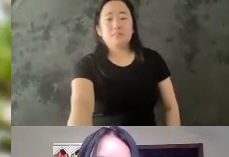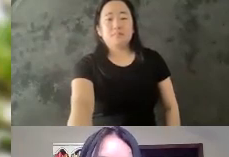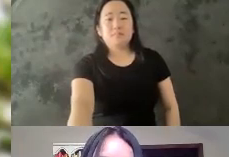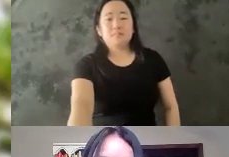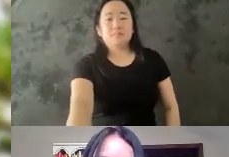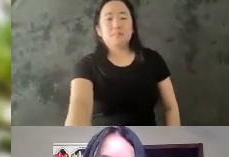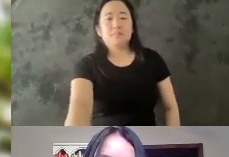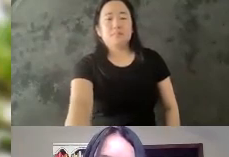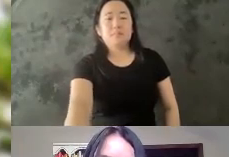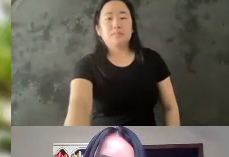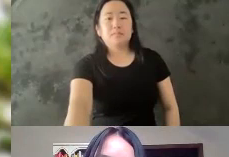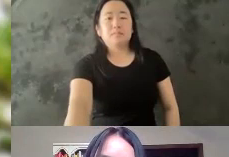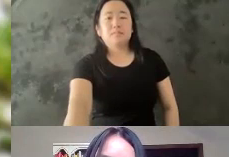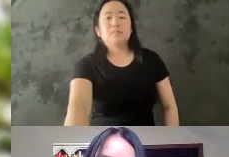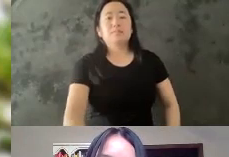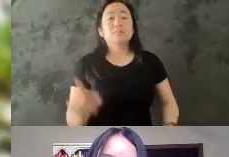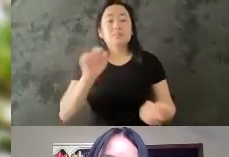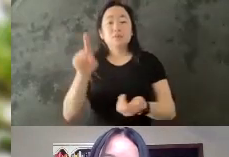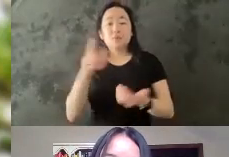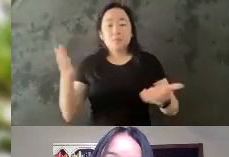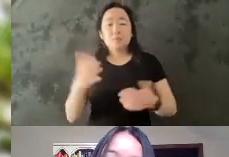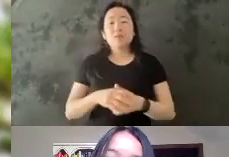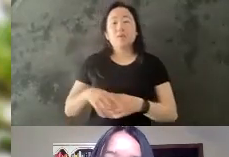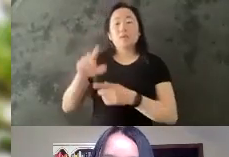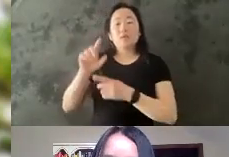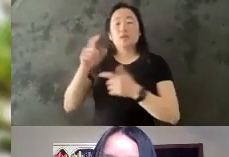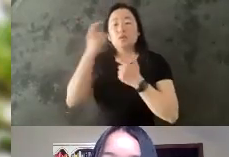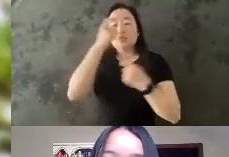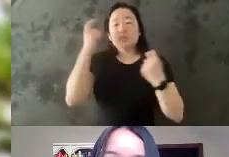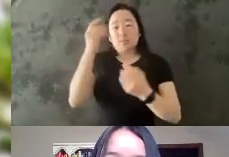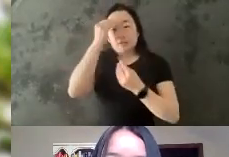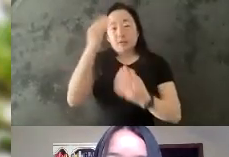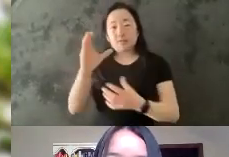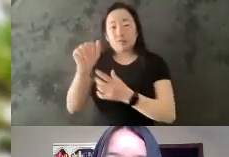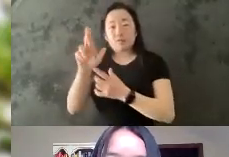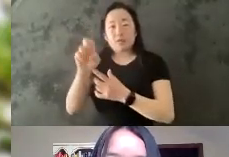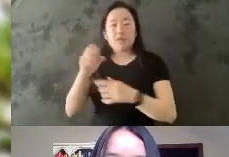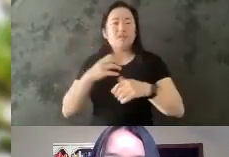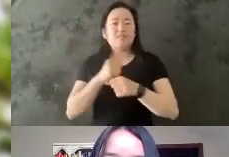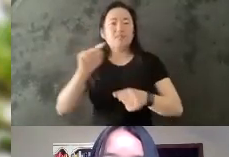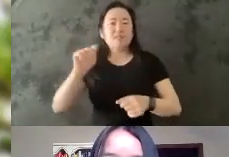So this question is, have you ever heard of the term trauma-informed care?